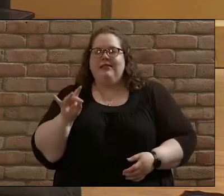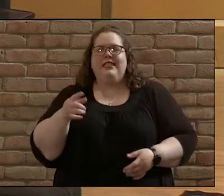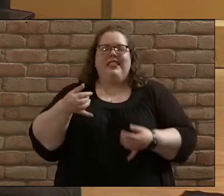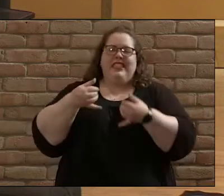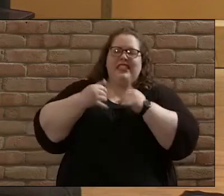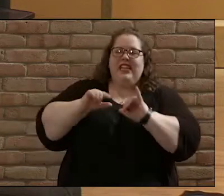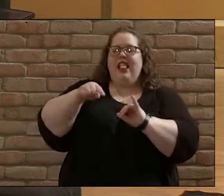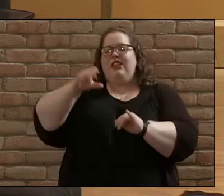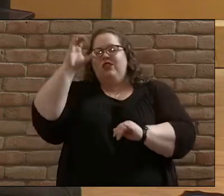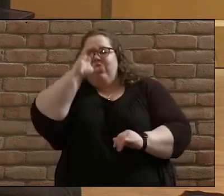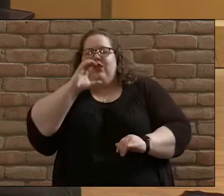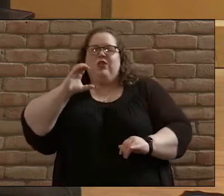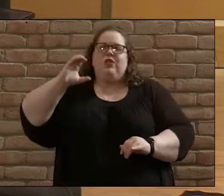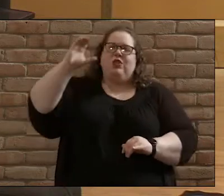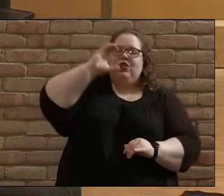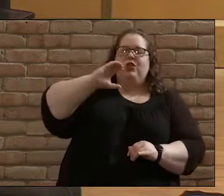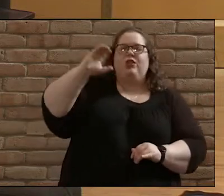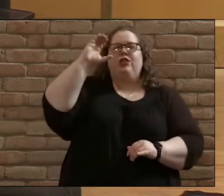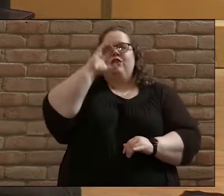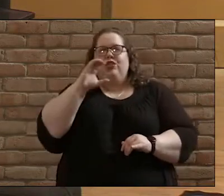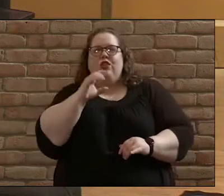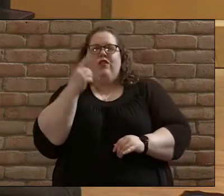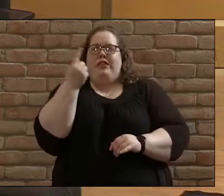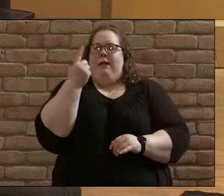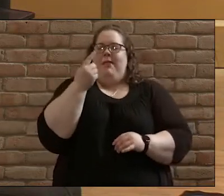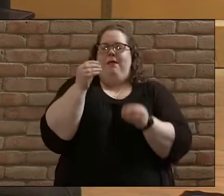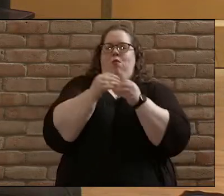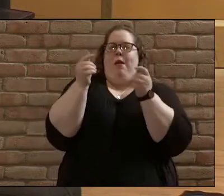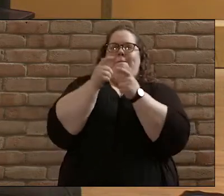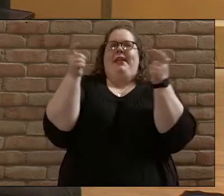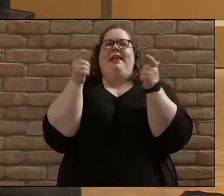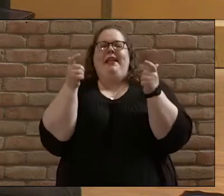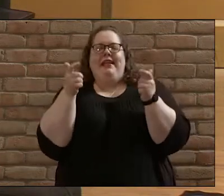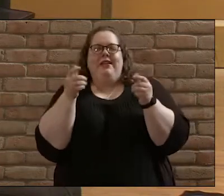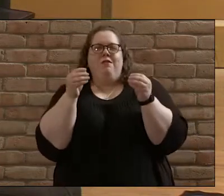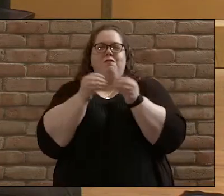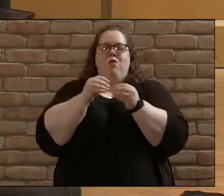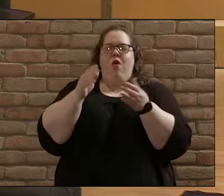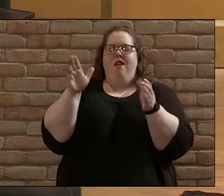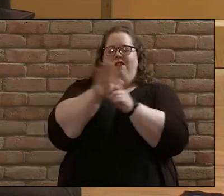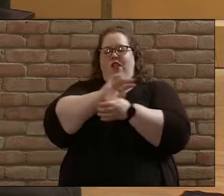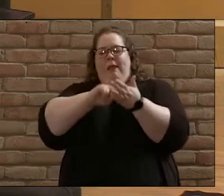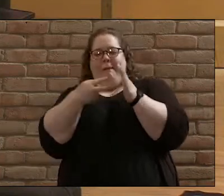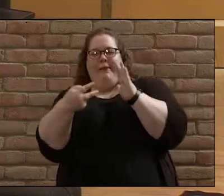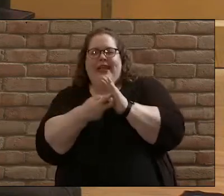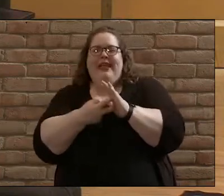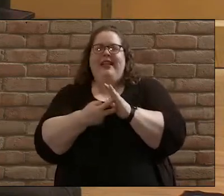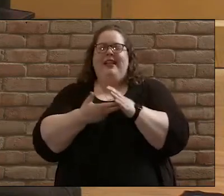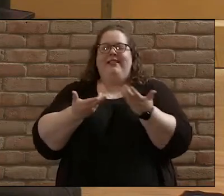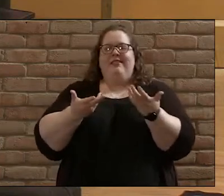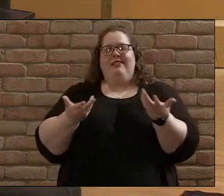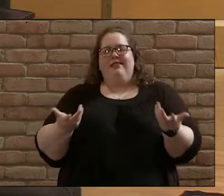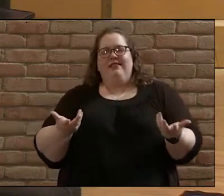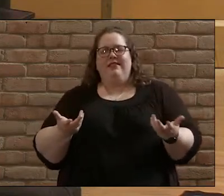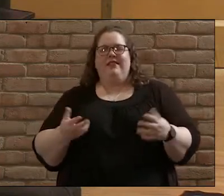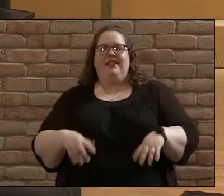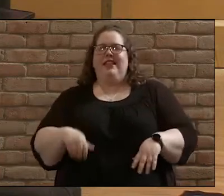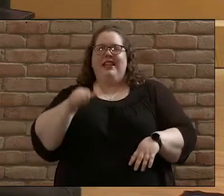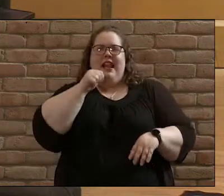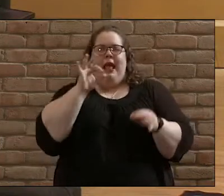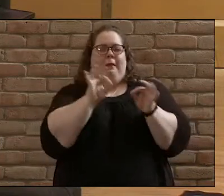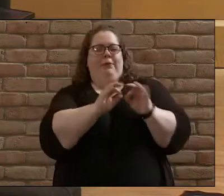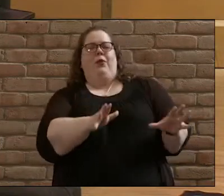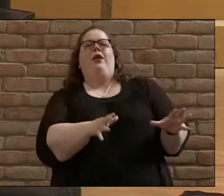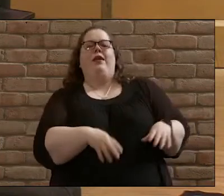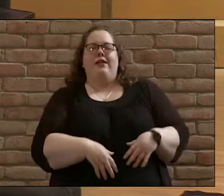still looks for something even bigger, something that is a little more meaningful or a little less meaningless than